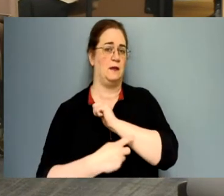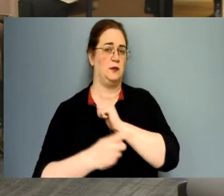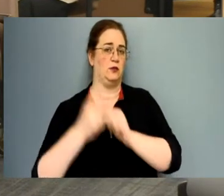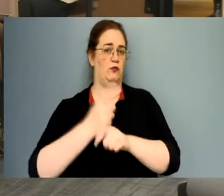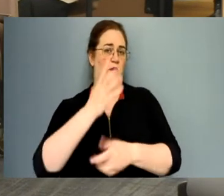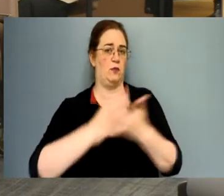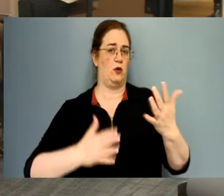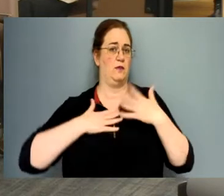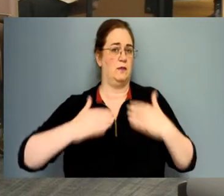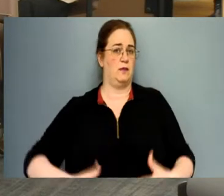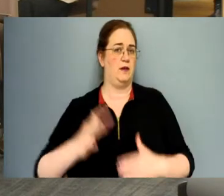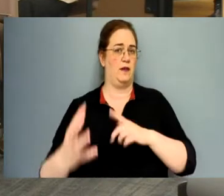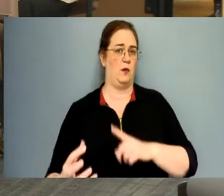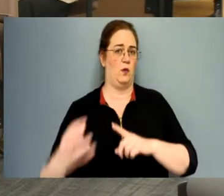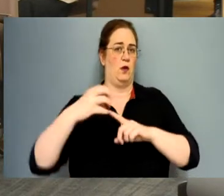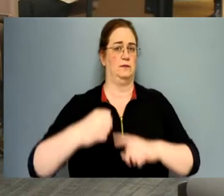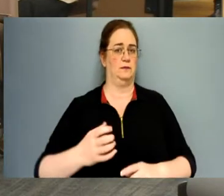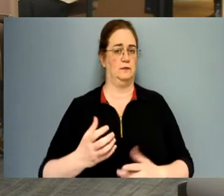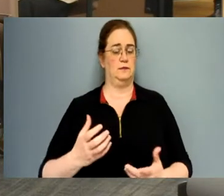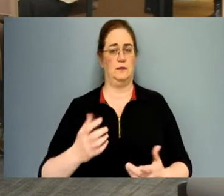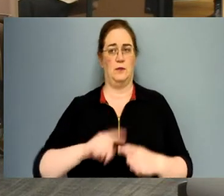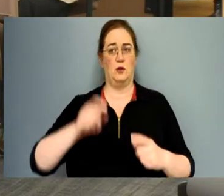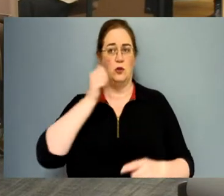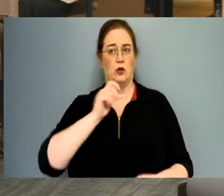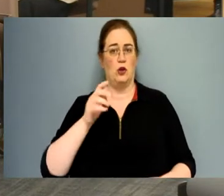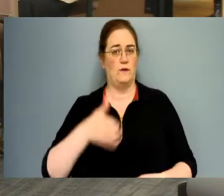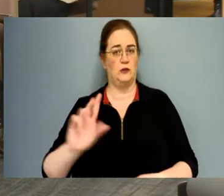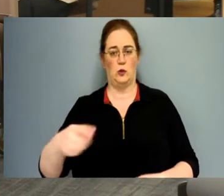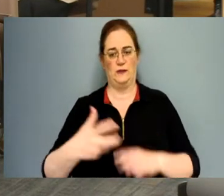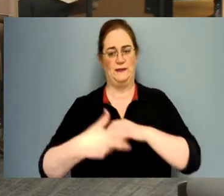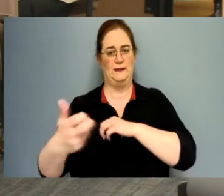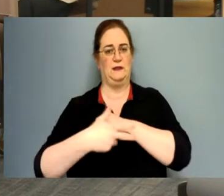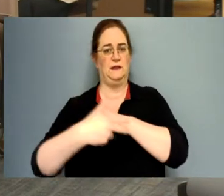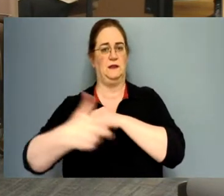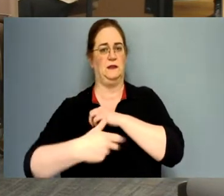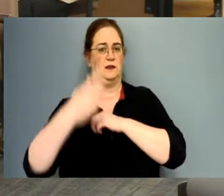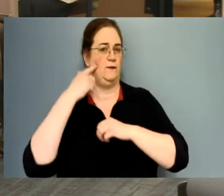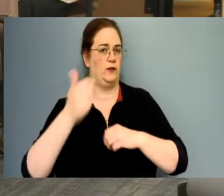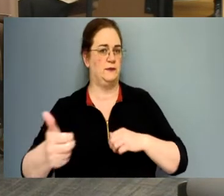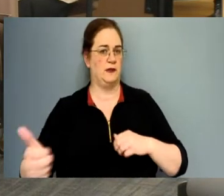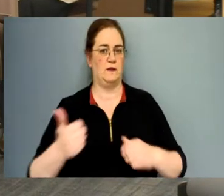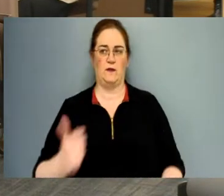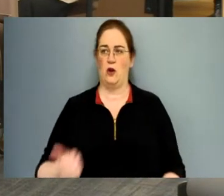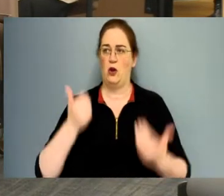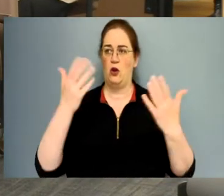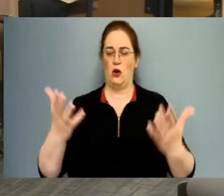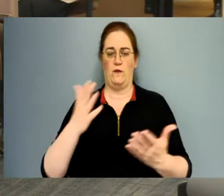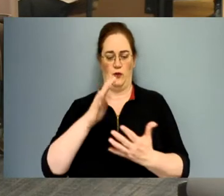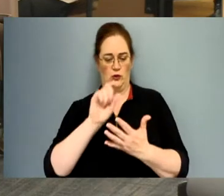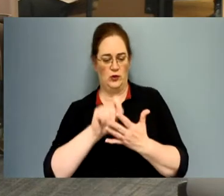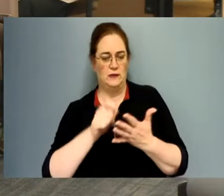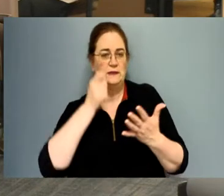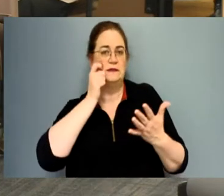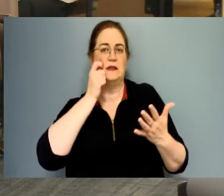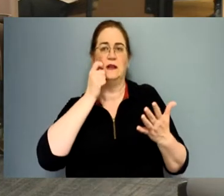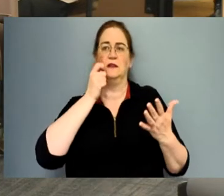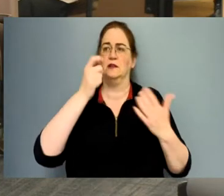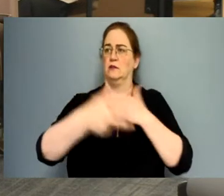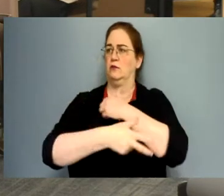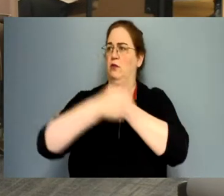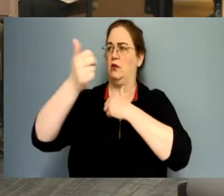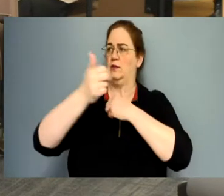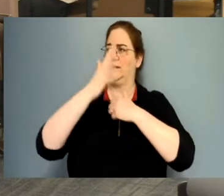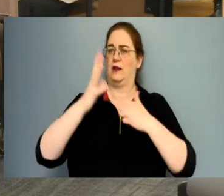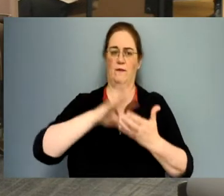my flesh, they will bite. But girlfish only steal my bait for themselves. I offer these slices of skin just to be robbed, never